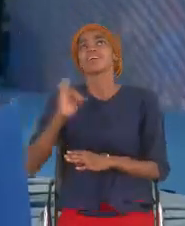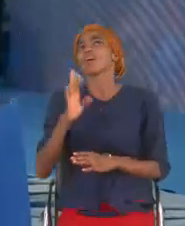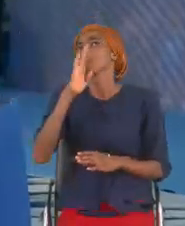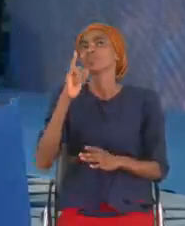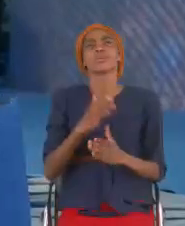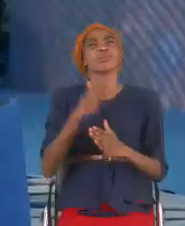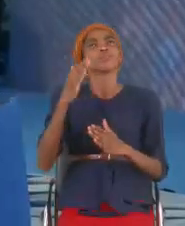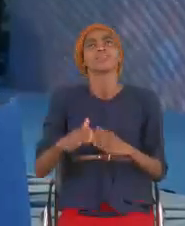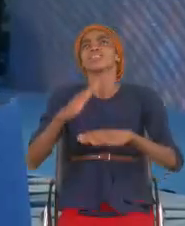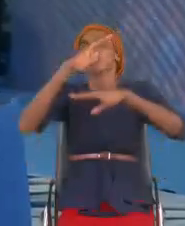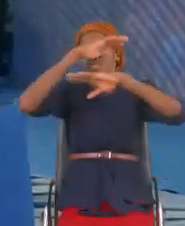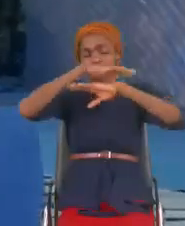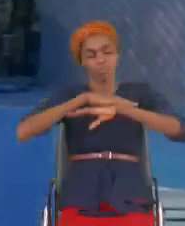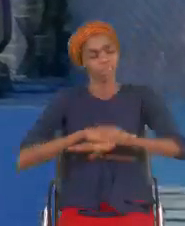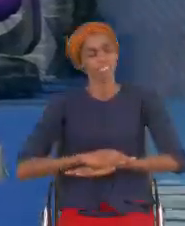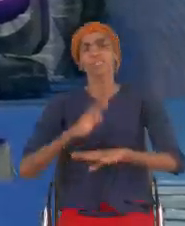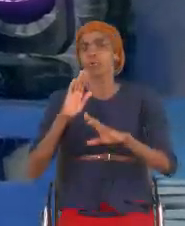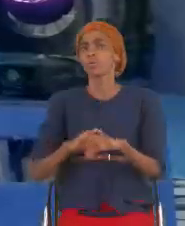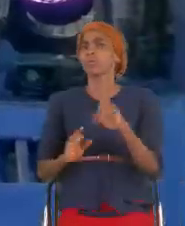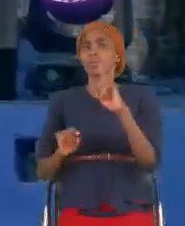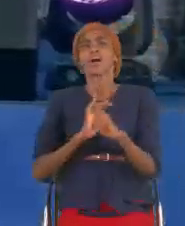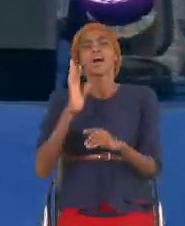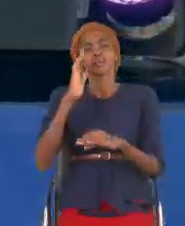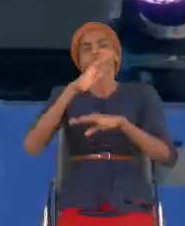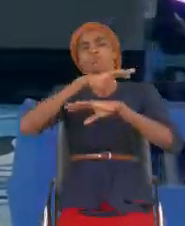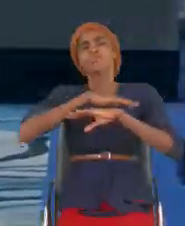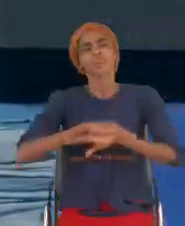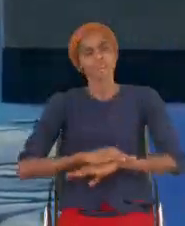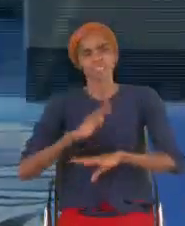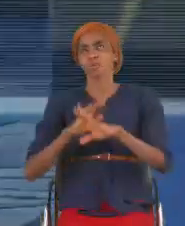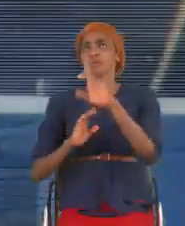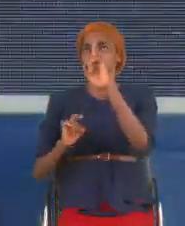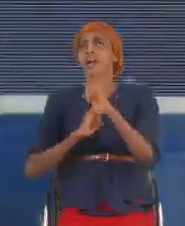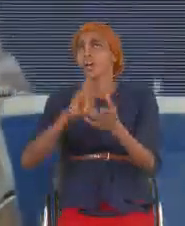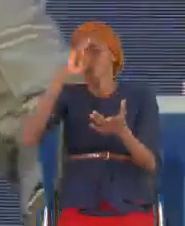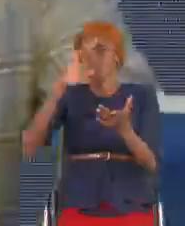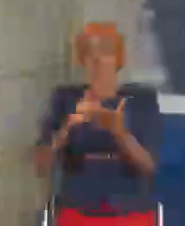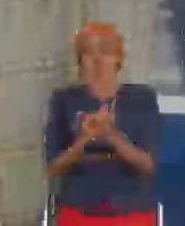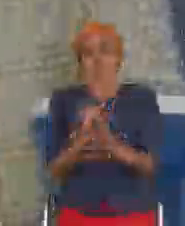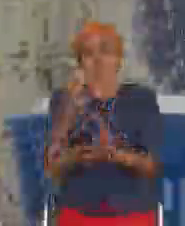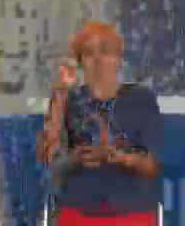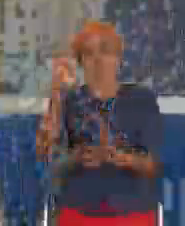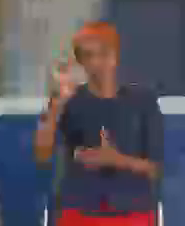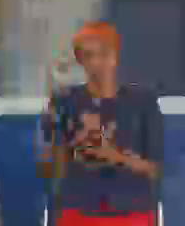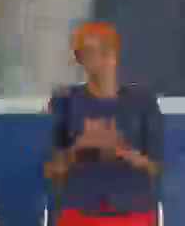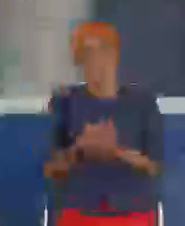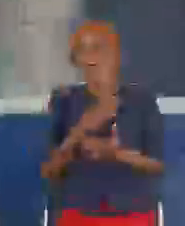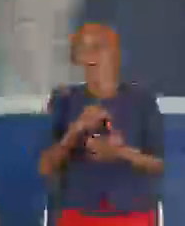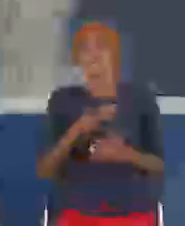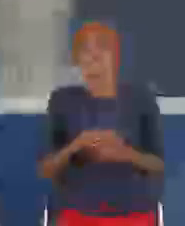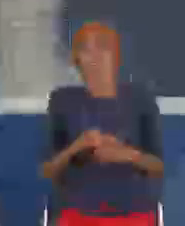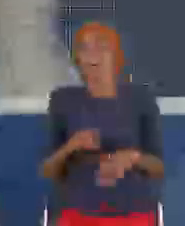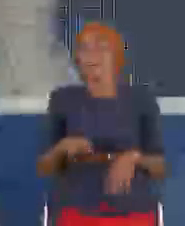dependent upon you. I will lean on you. I trust you. I believe you. I hand over